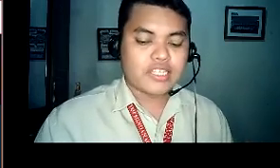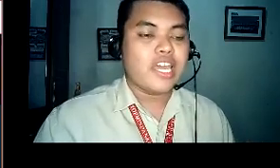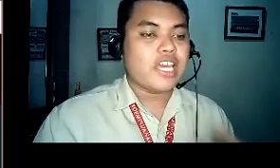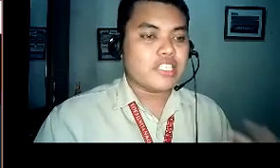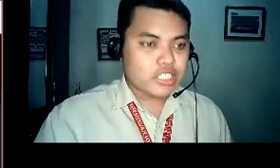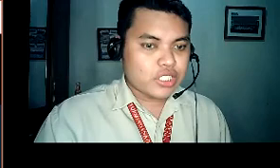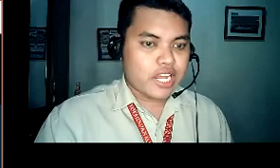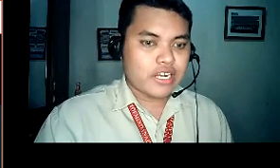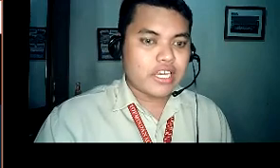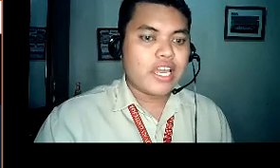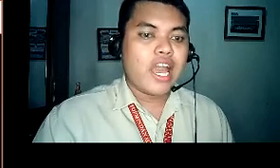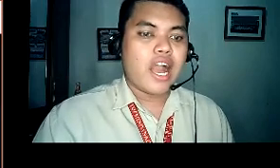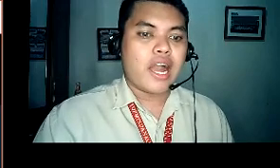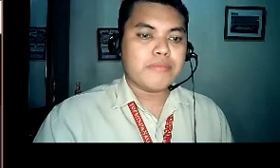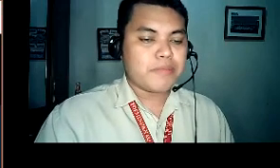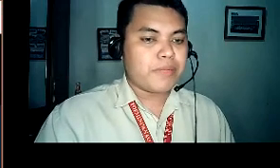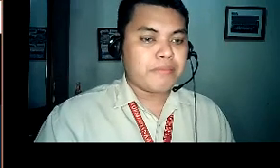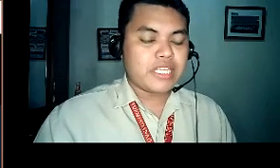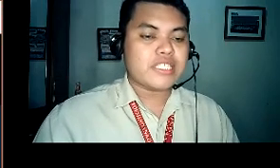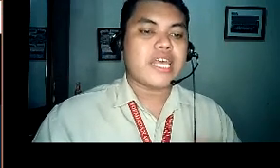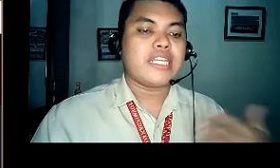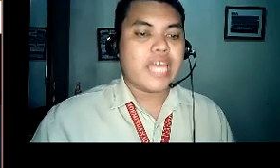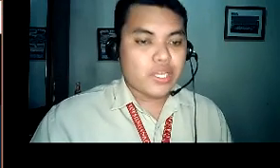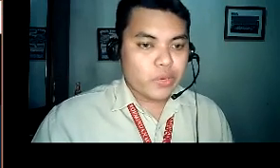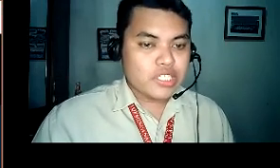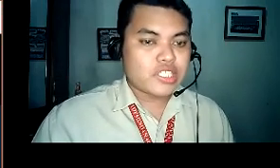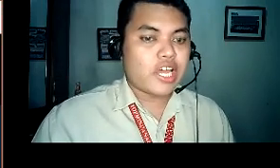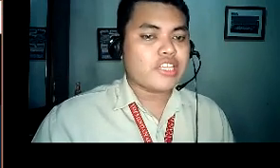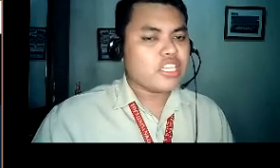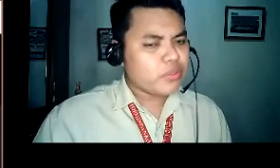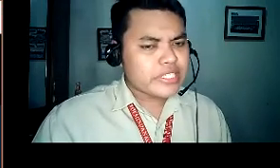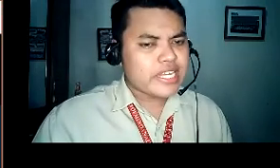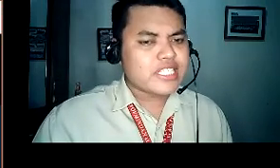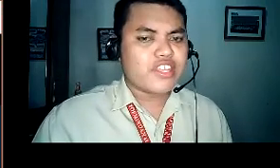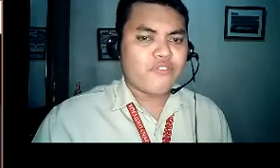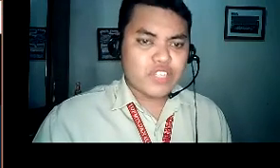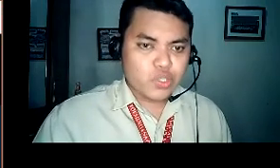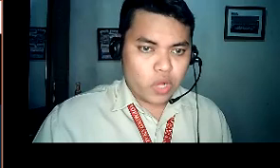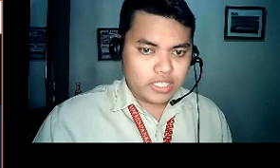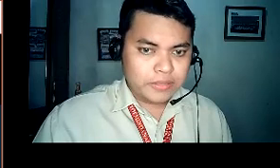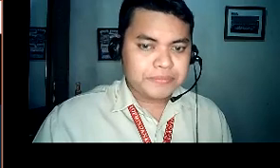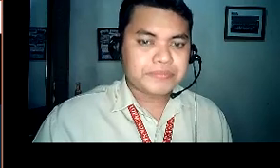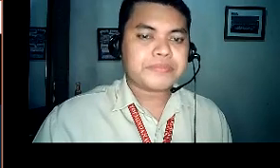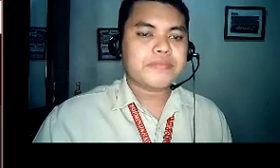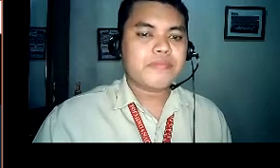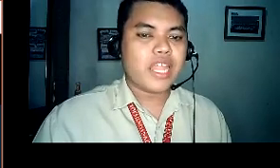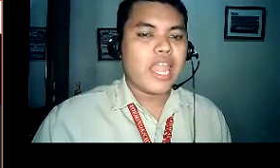definition in it in a dictionary, simply means language that uses the